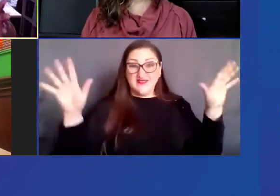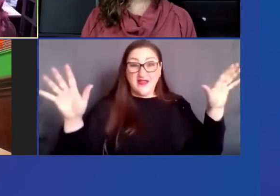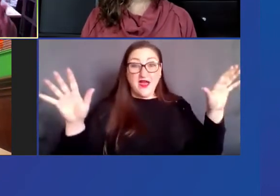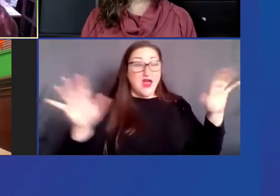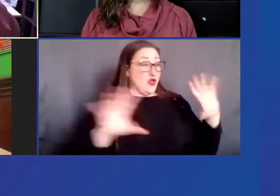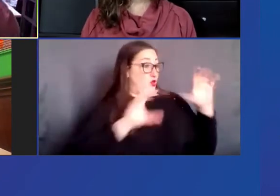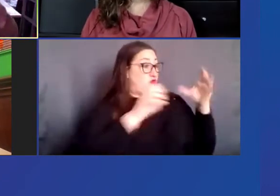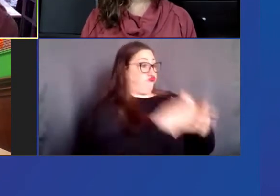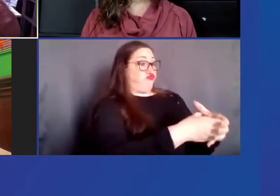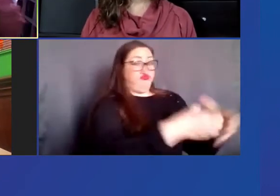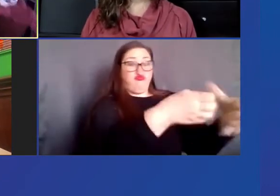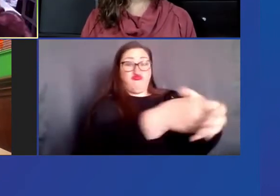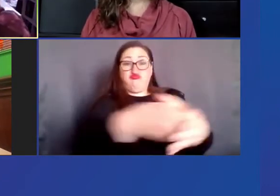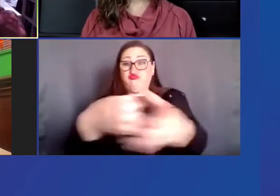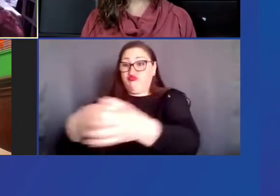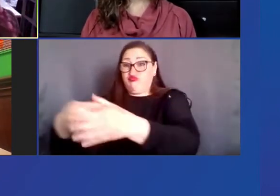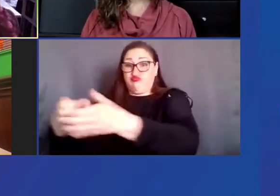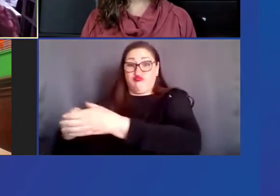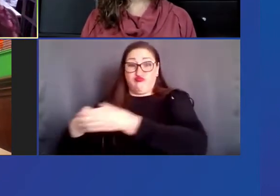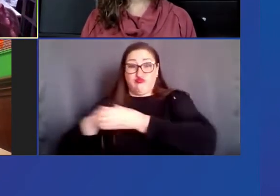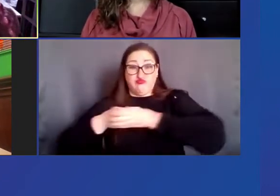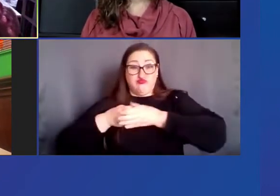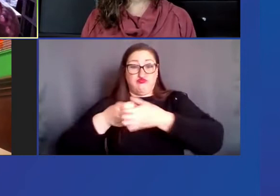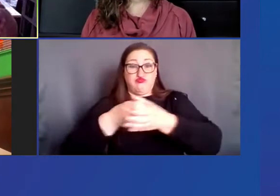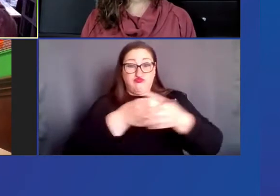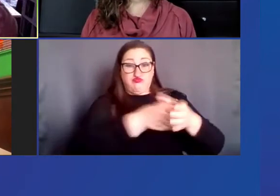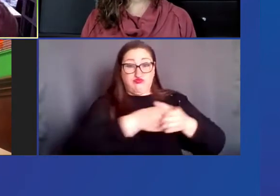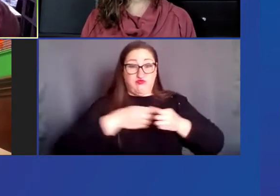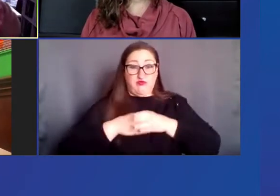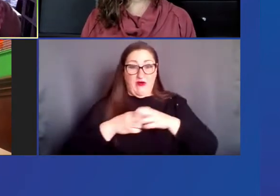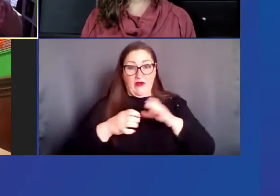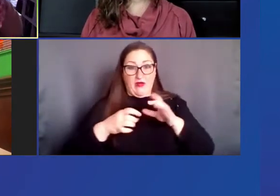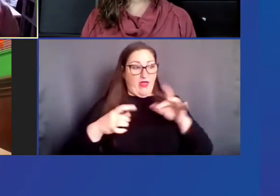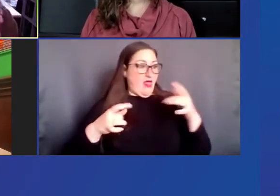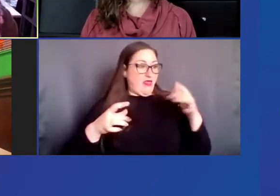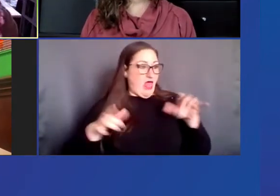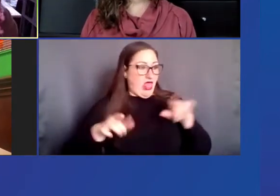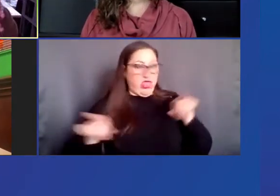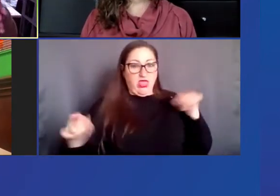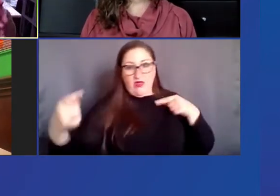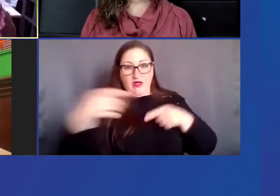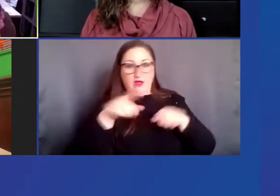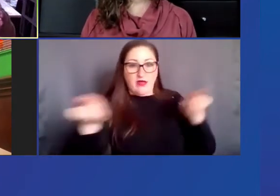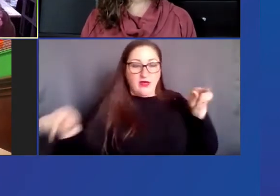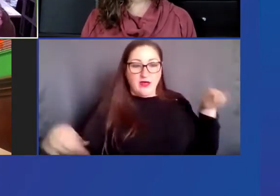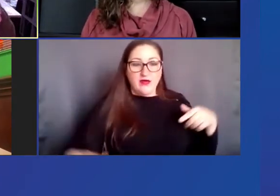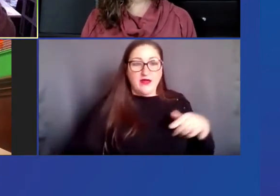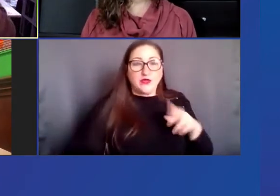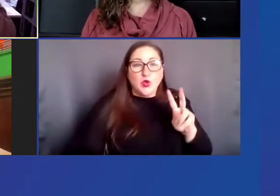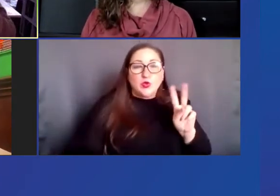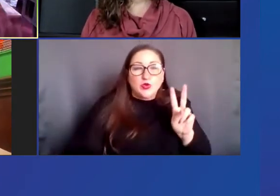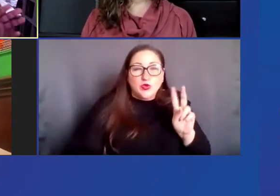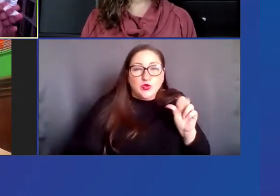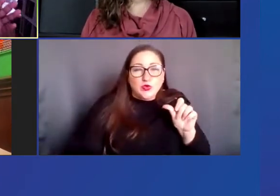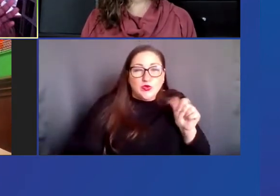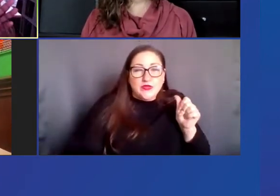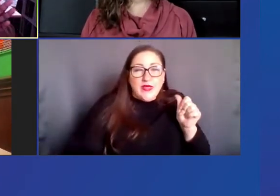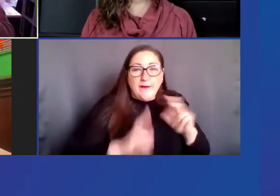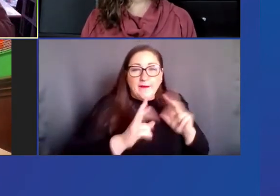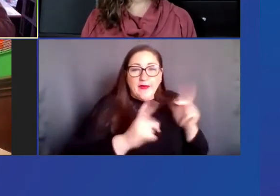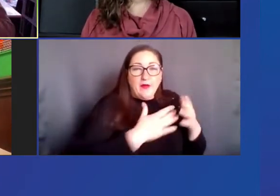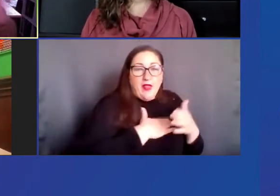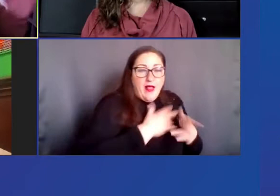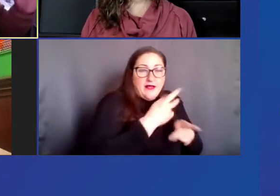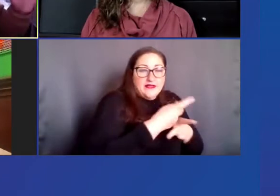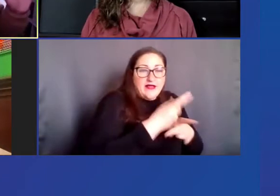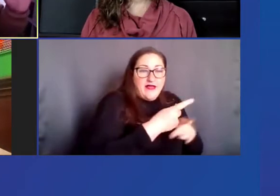affinity groups, your own concentric circles of 2 to 10 people that you're in charge of, and you